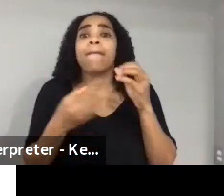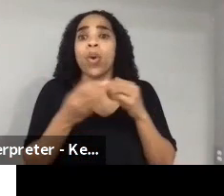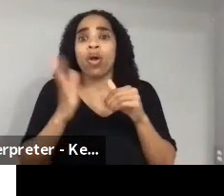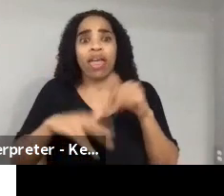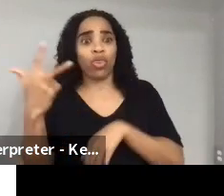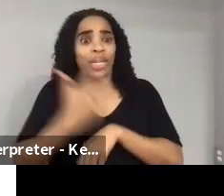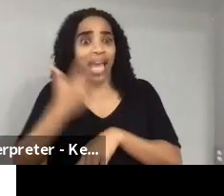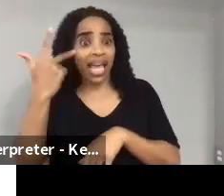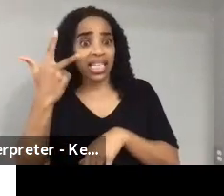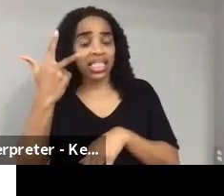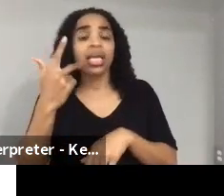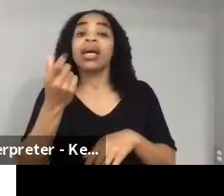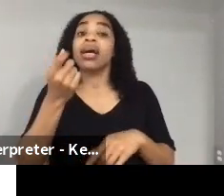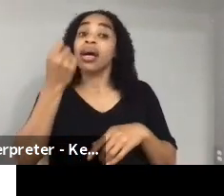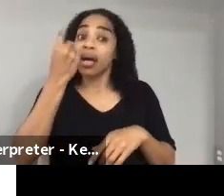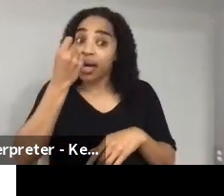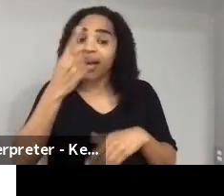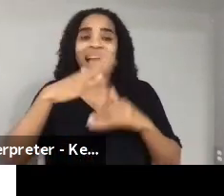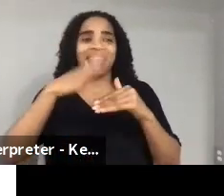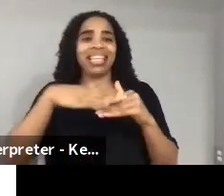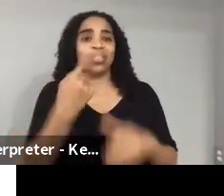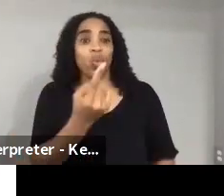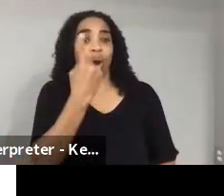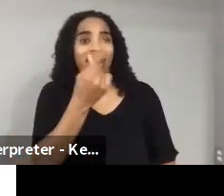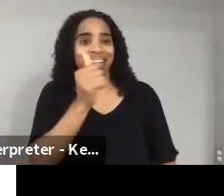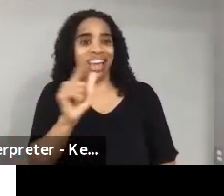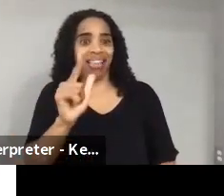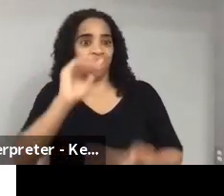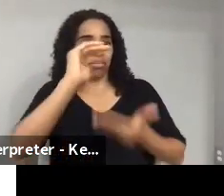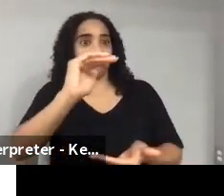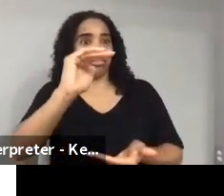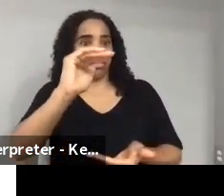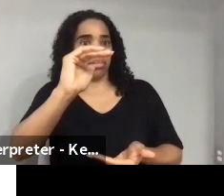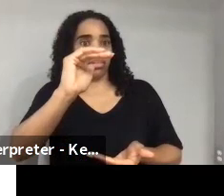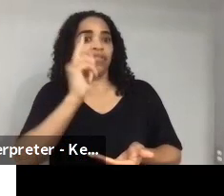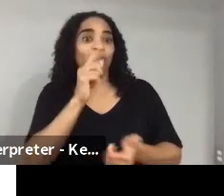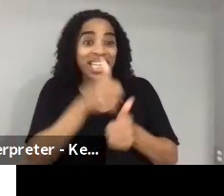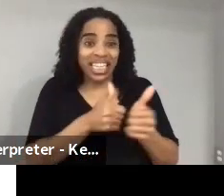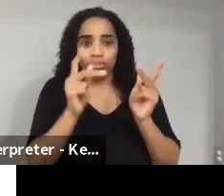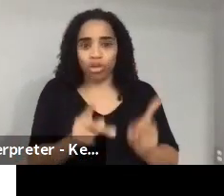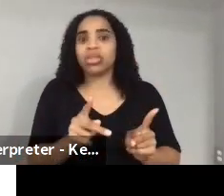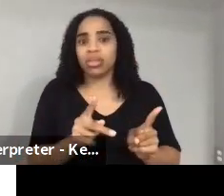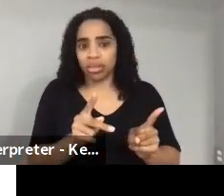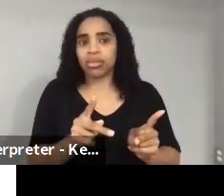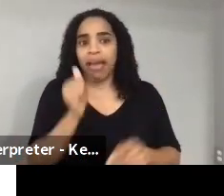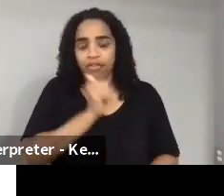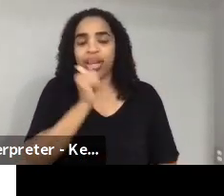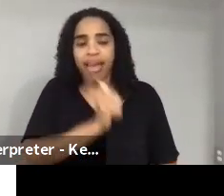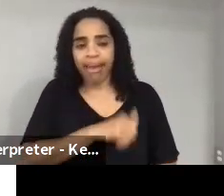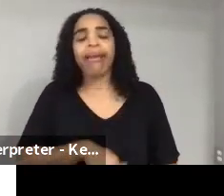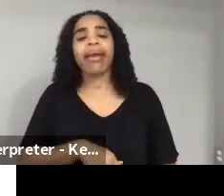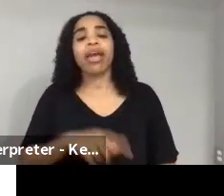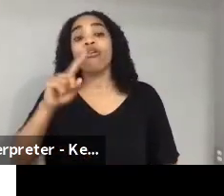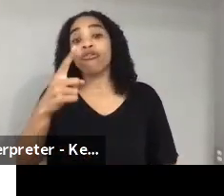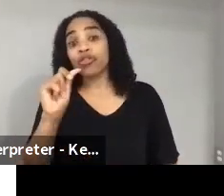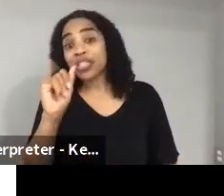in the video, you need 1 gallon of water per person. So that's 3 gallons per person for the 3 days. You need a first aid kit,